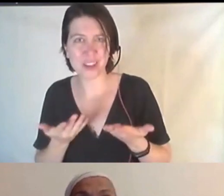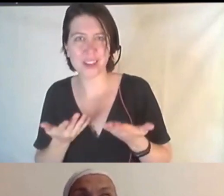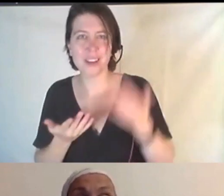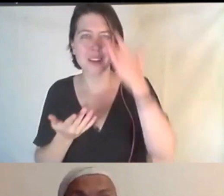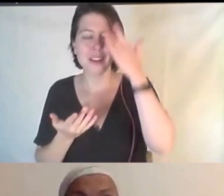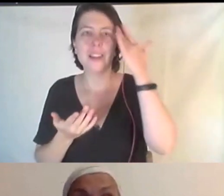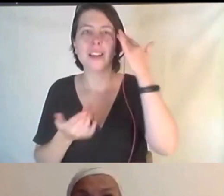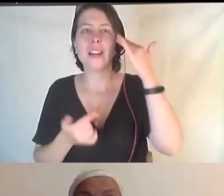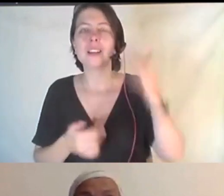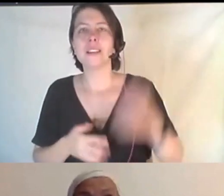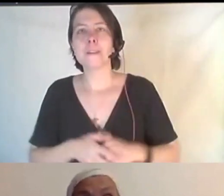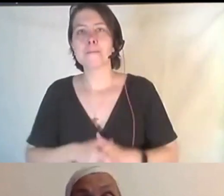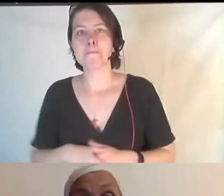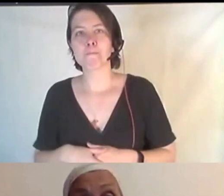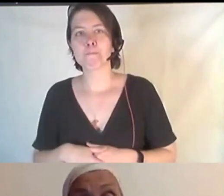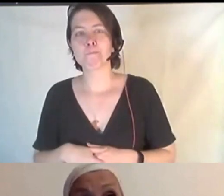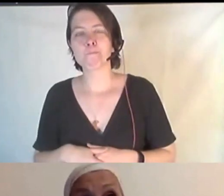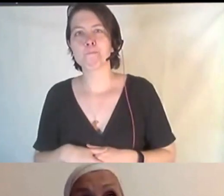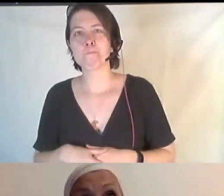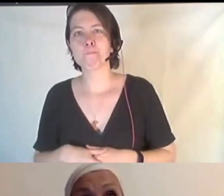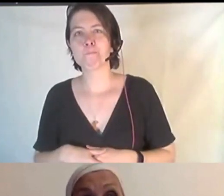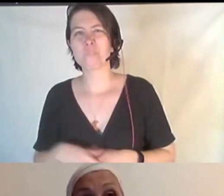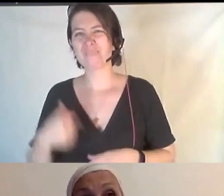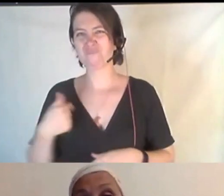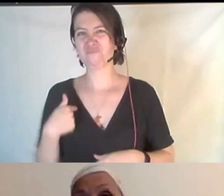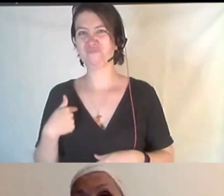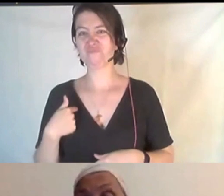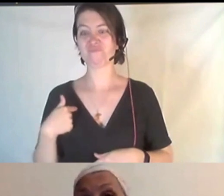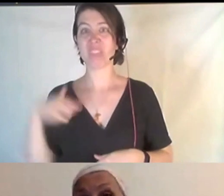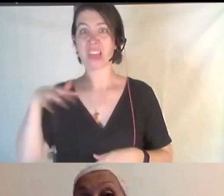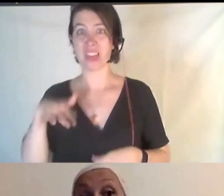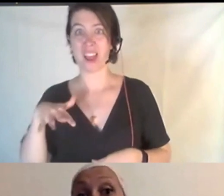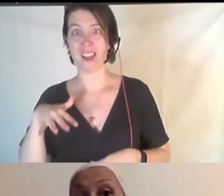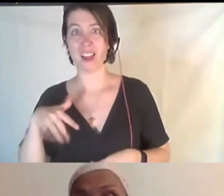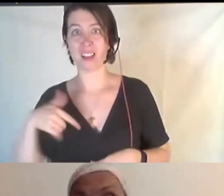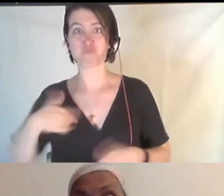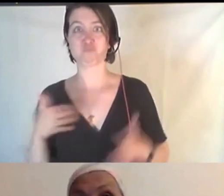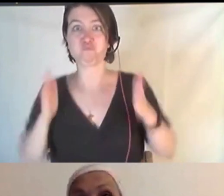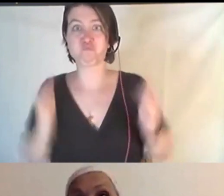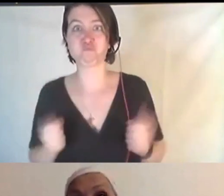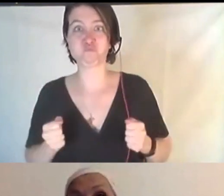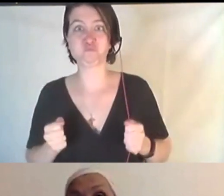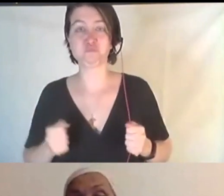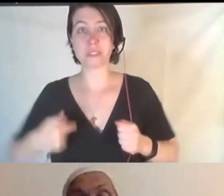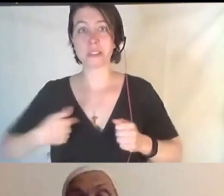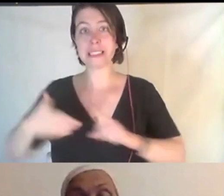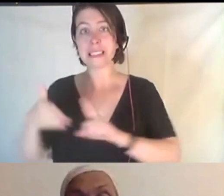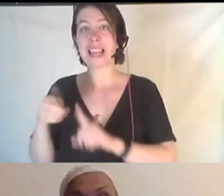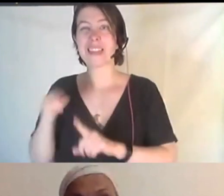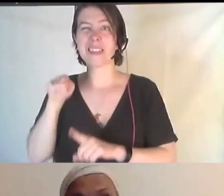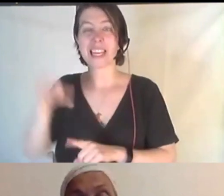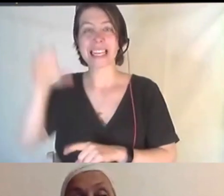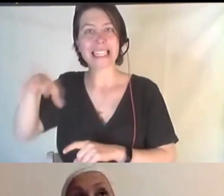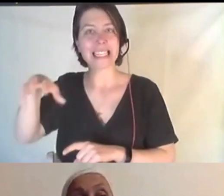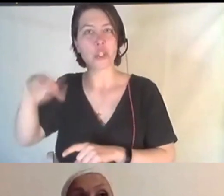because I'm there and I'm very present, that I'm, you know, influencing Nena's work too much or